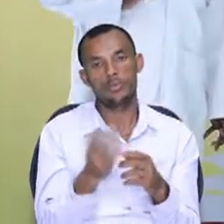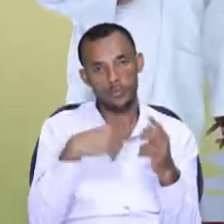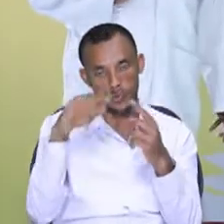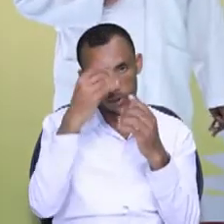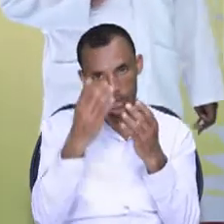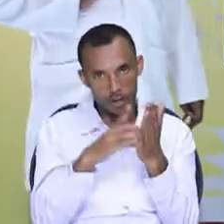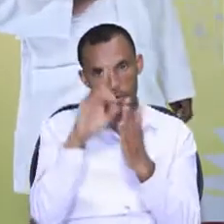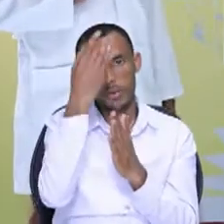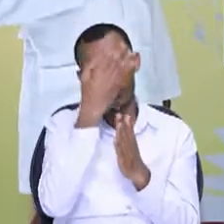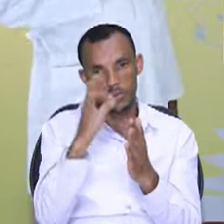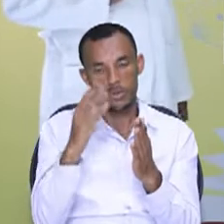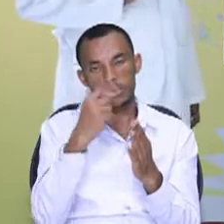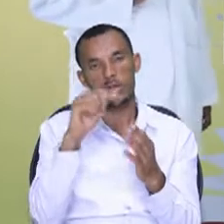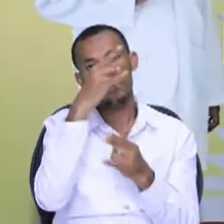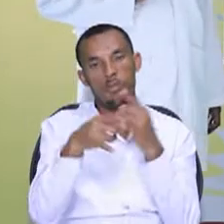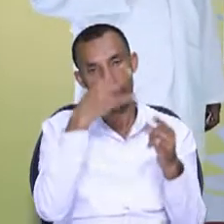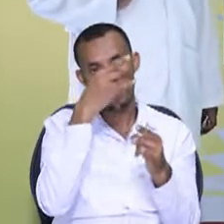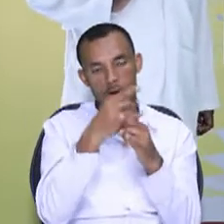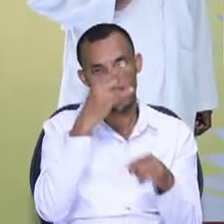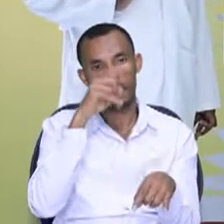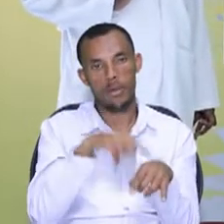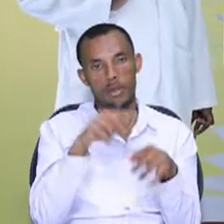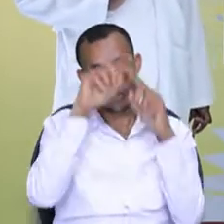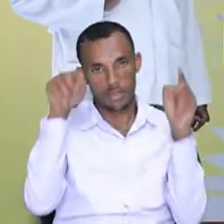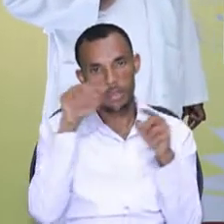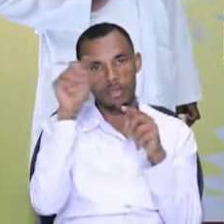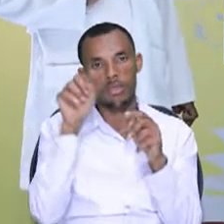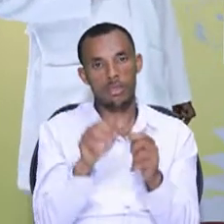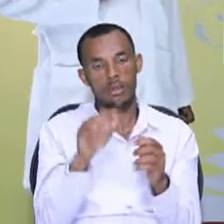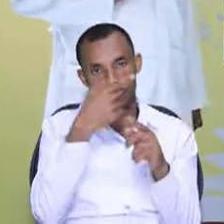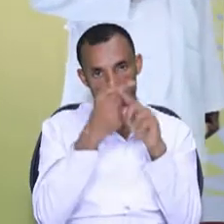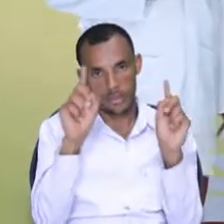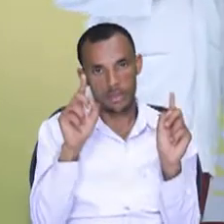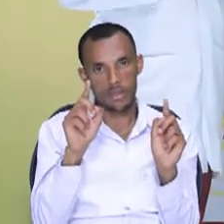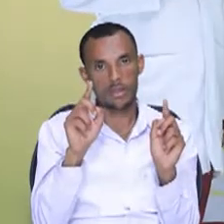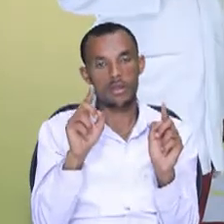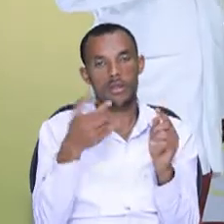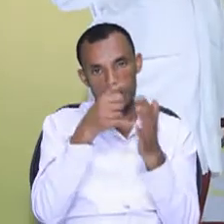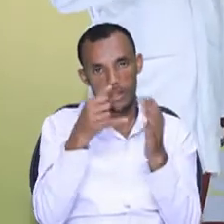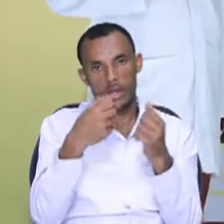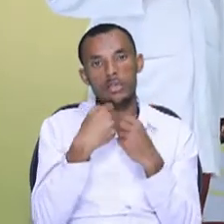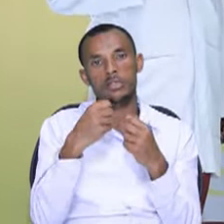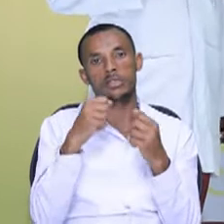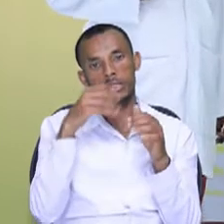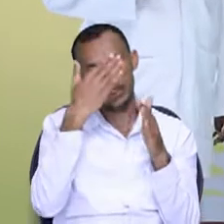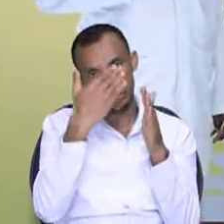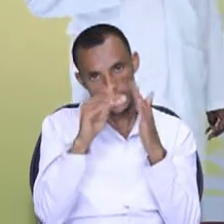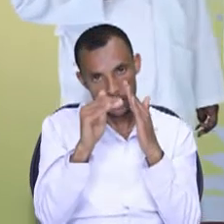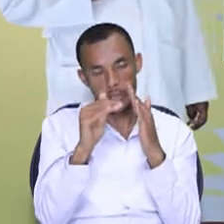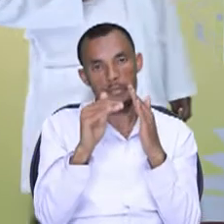to the development of the modern periodic table. But it has some defects